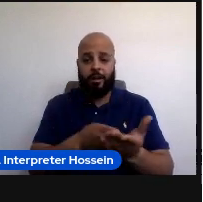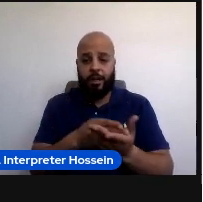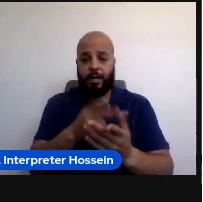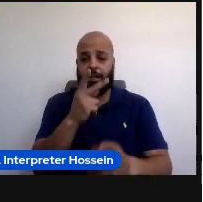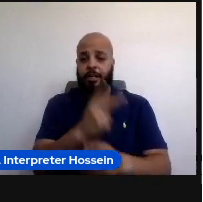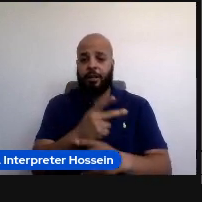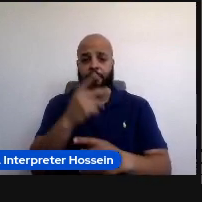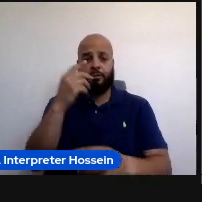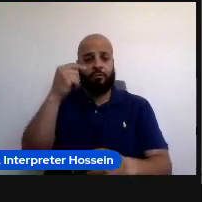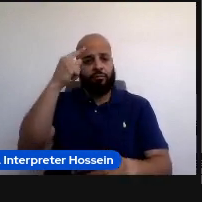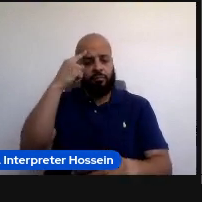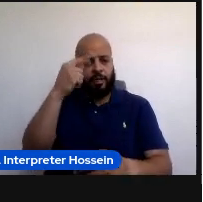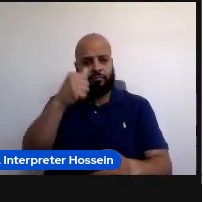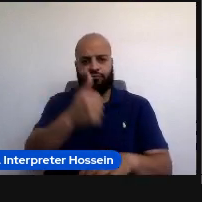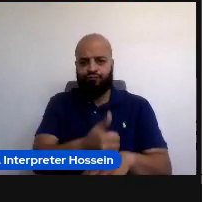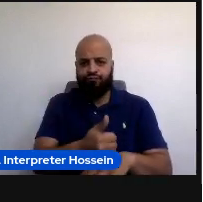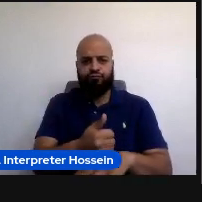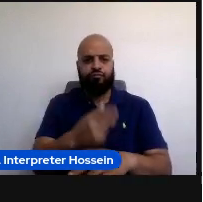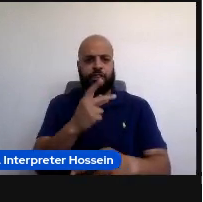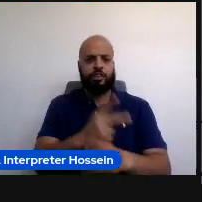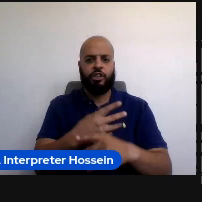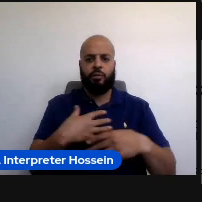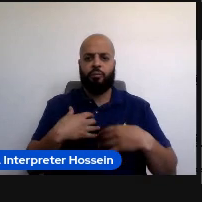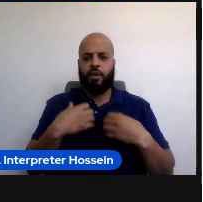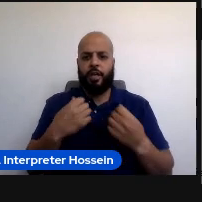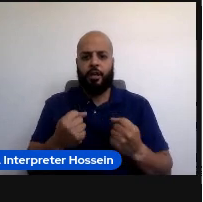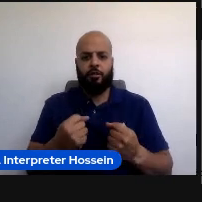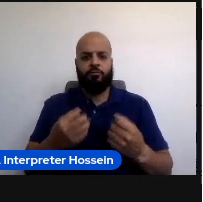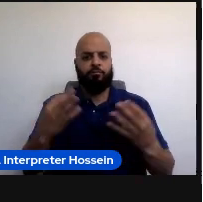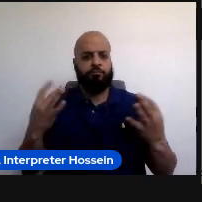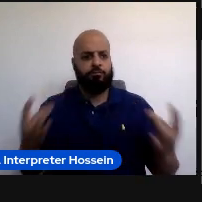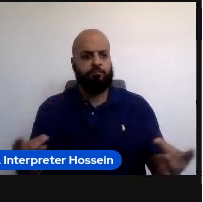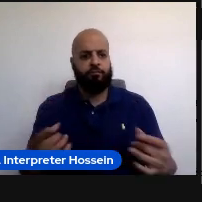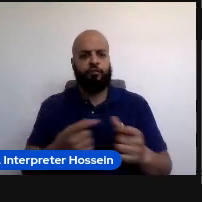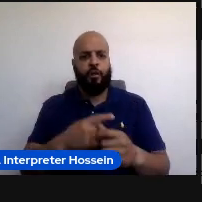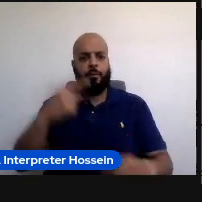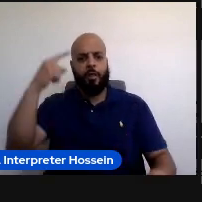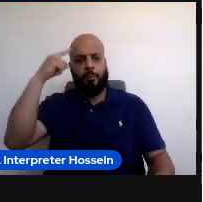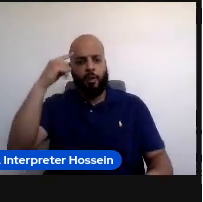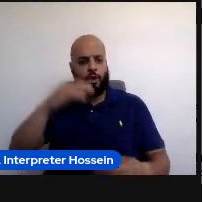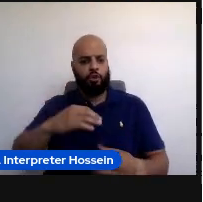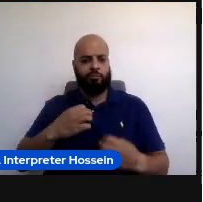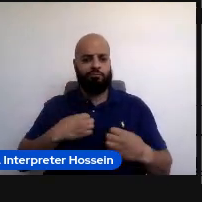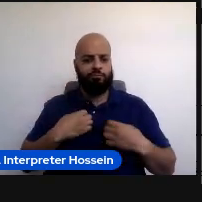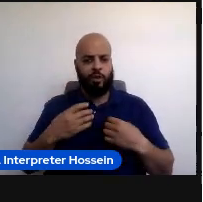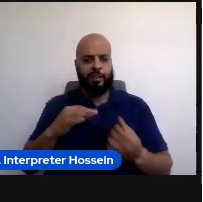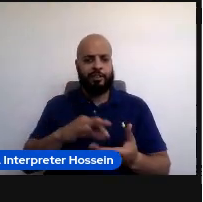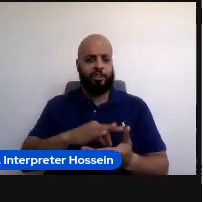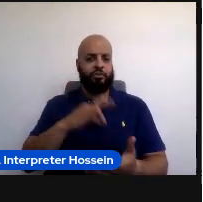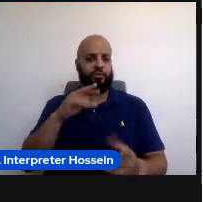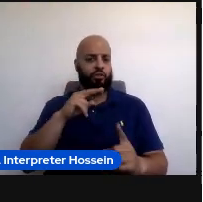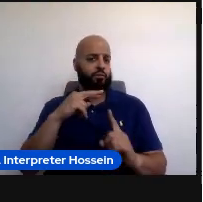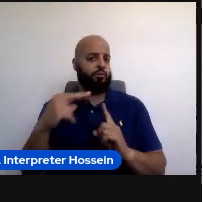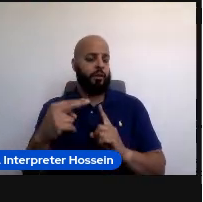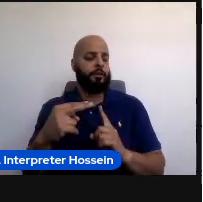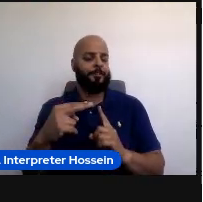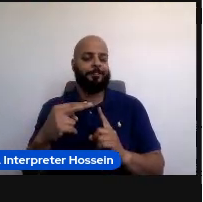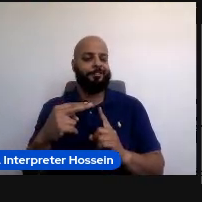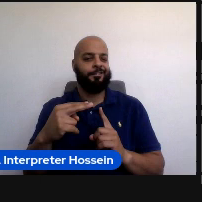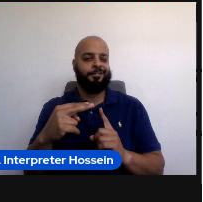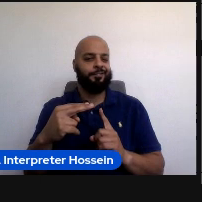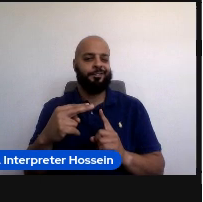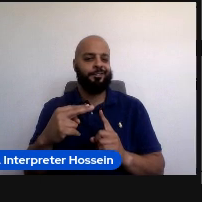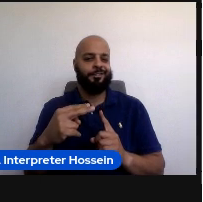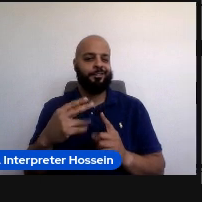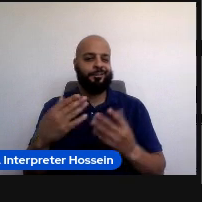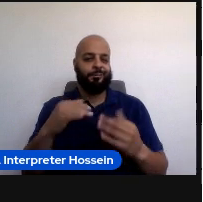sane, to keep you held together, both from a mental, emotional, and a spiritual standpoint, it's no point in making all